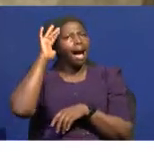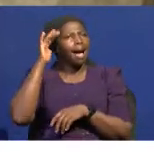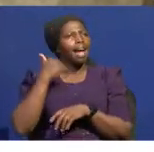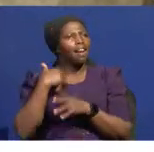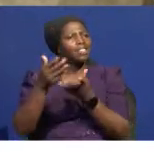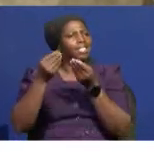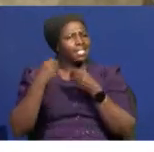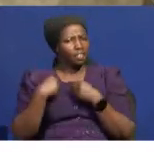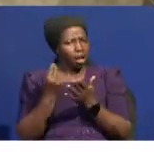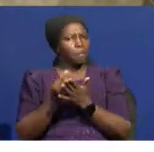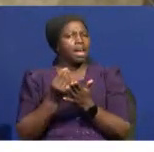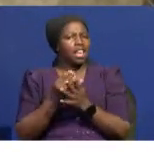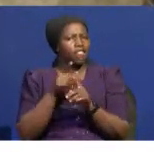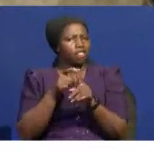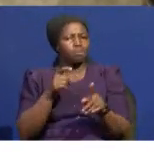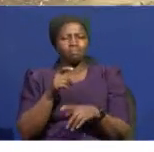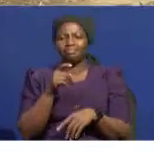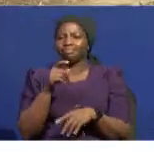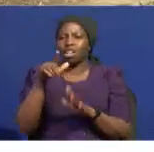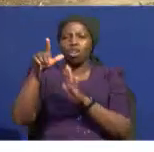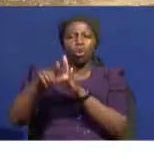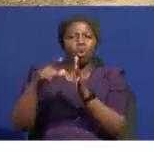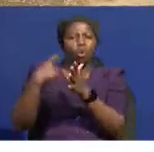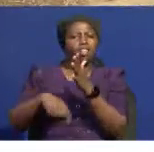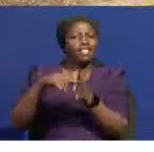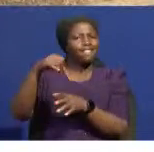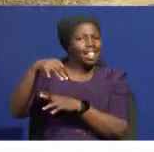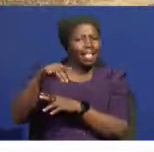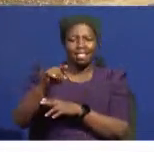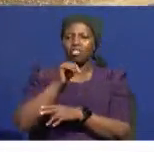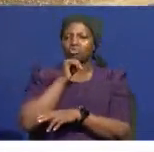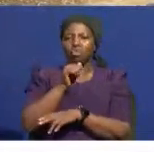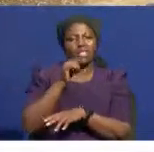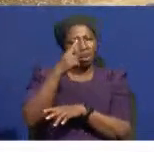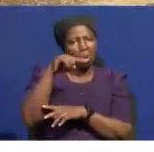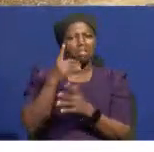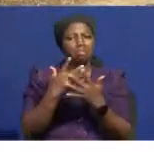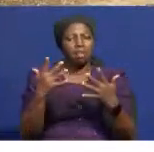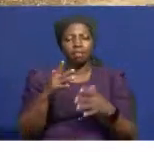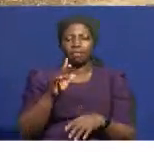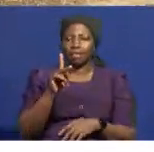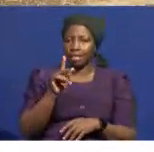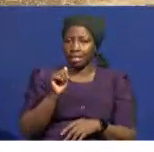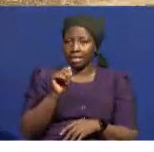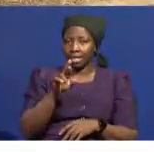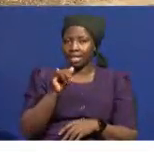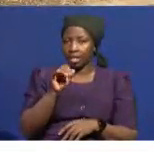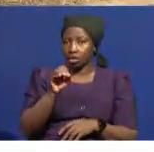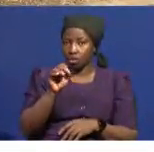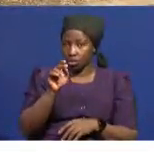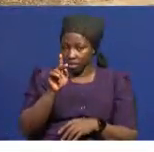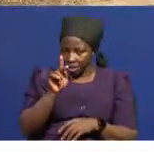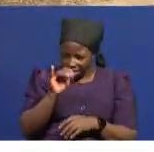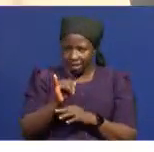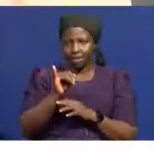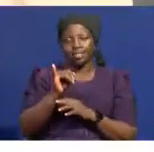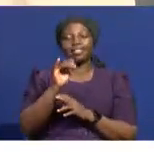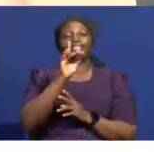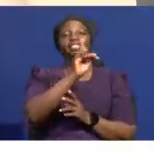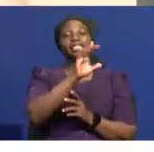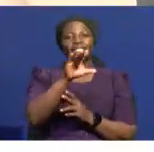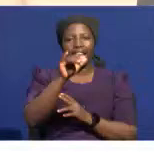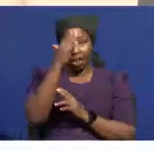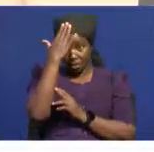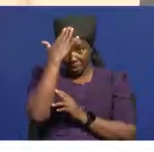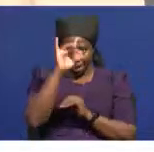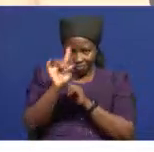subsidy, that's not the right thing. Kariuki is expected to be interrogated by DCI on Monday and